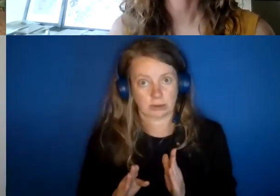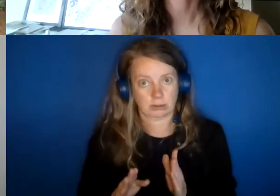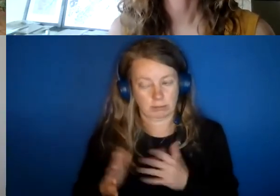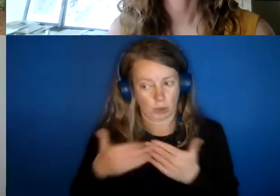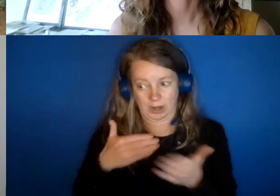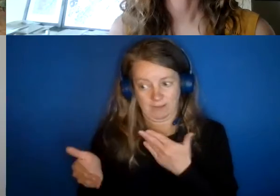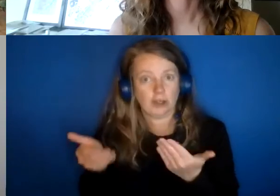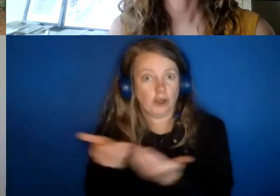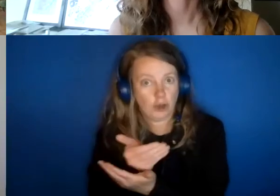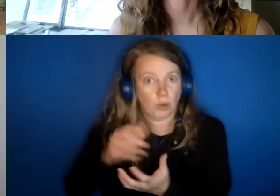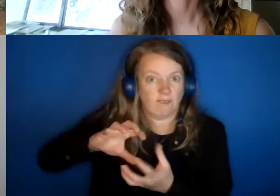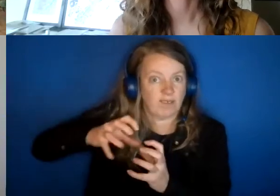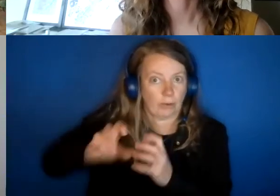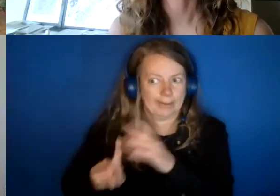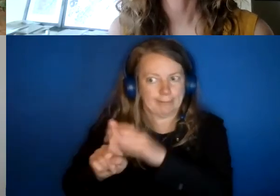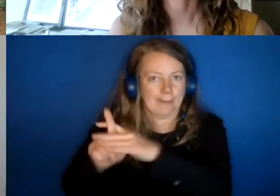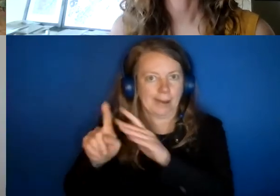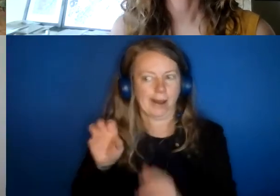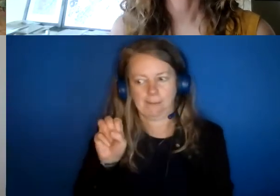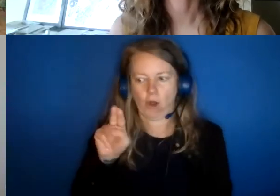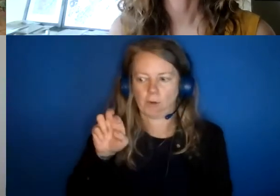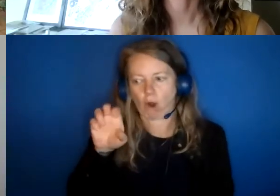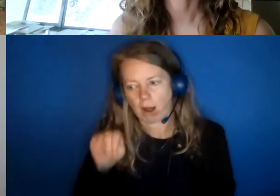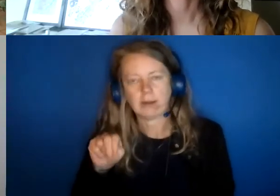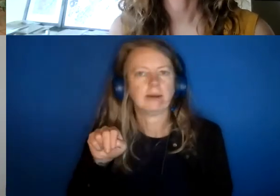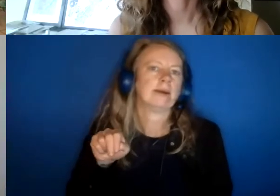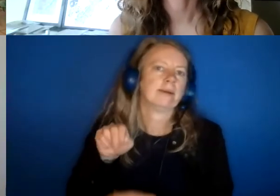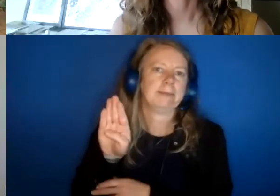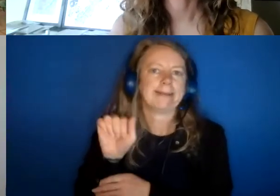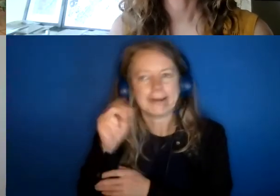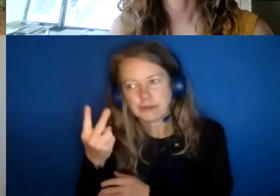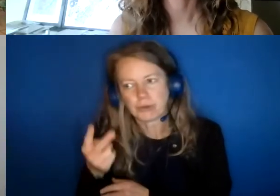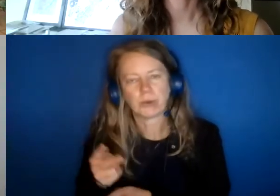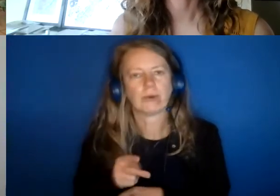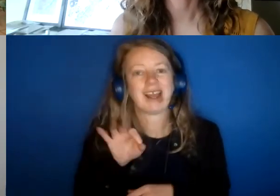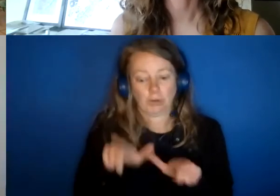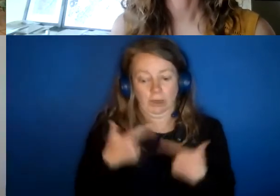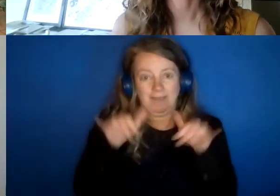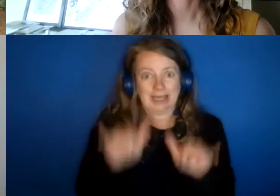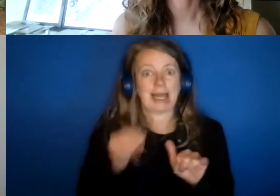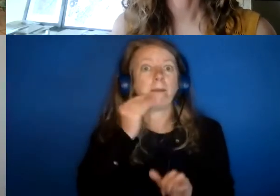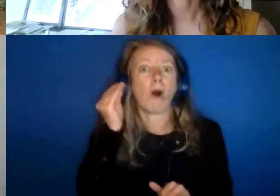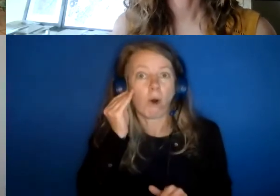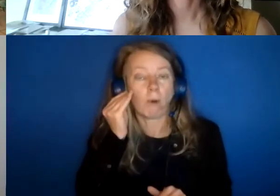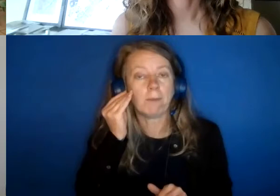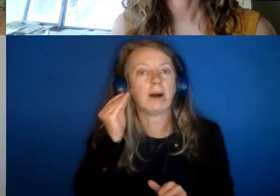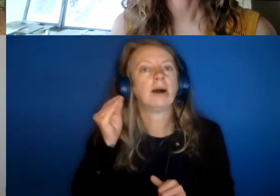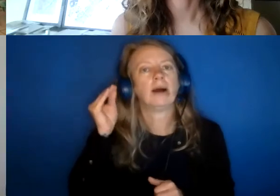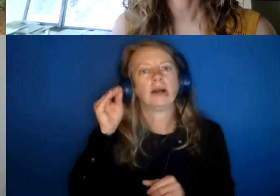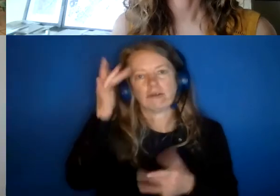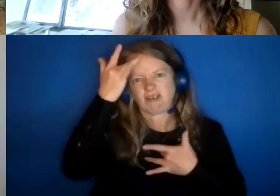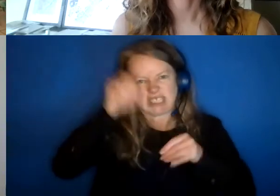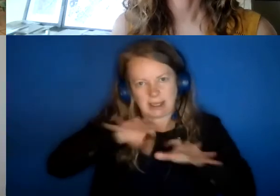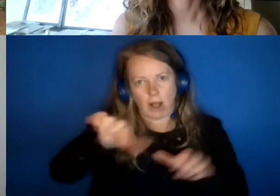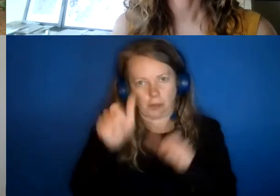variants, household transmission of COVID-19 is reduced by up to 40%. So as Dr.